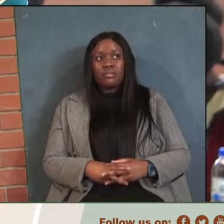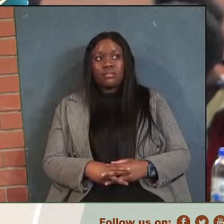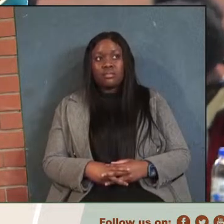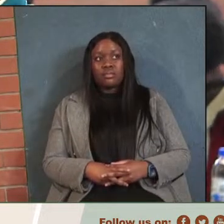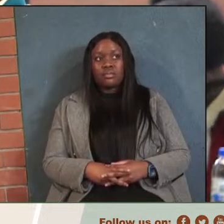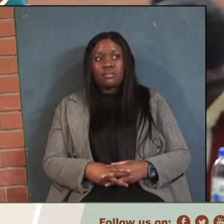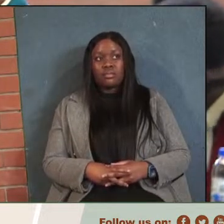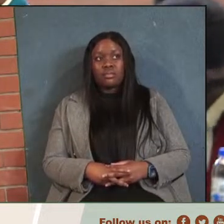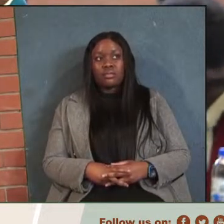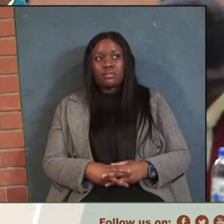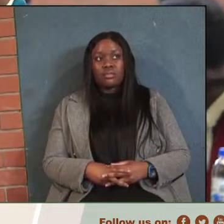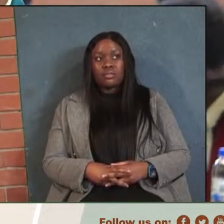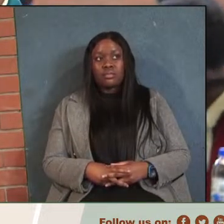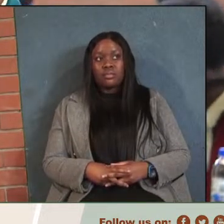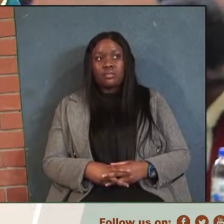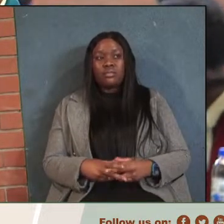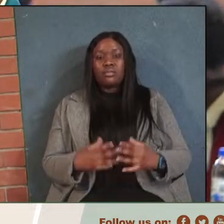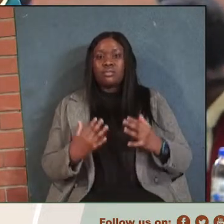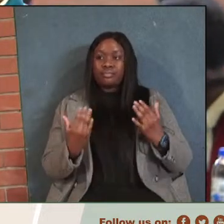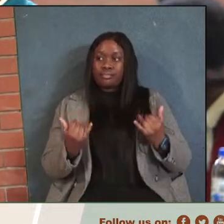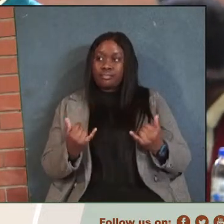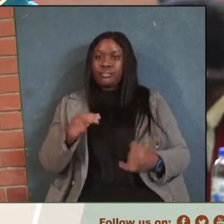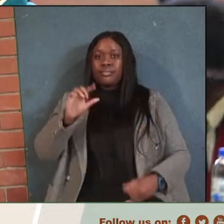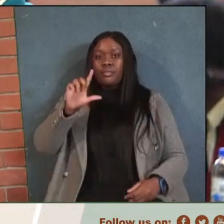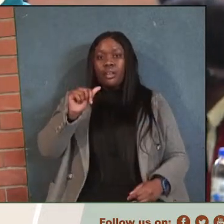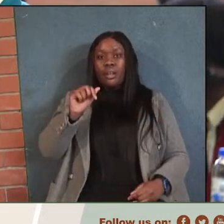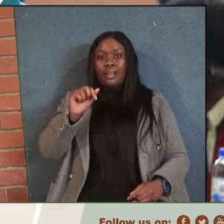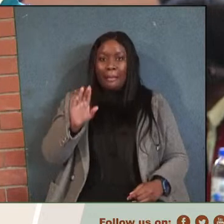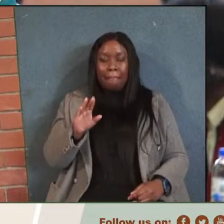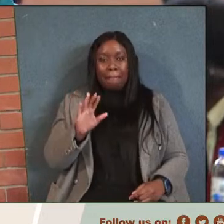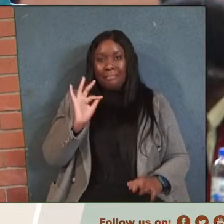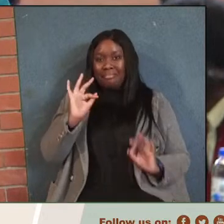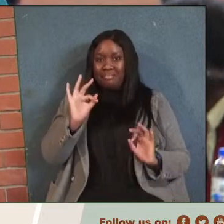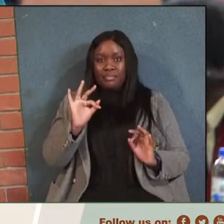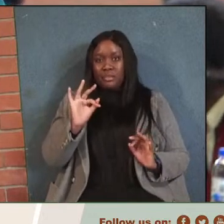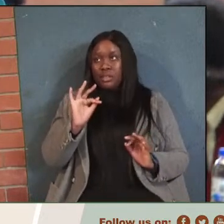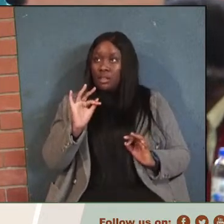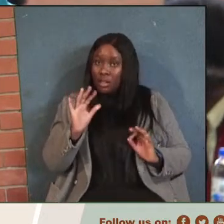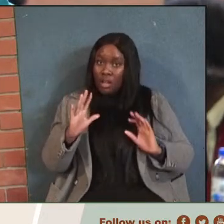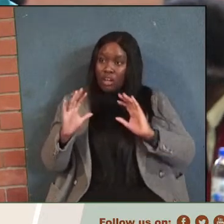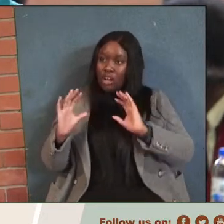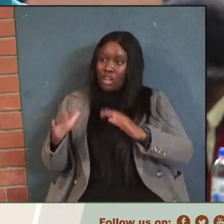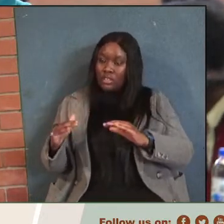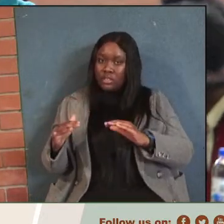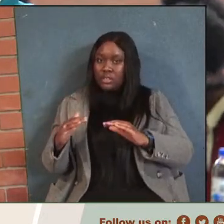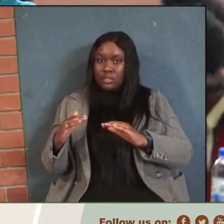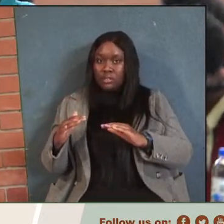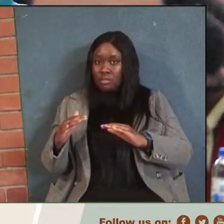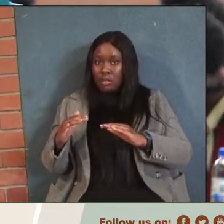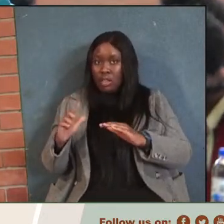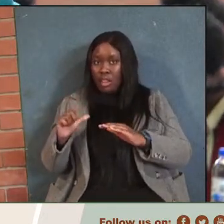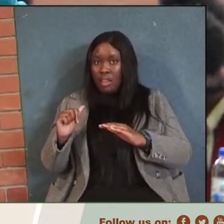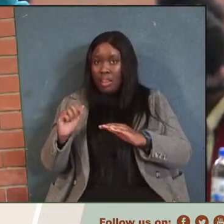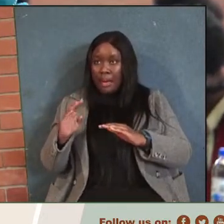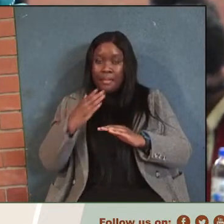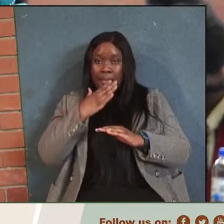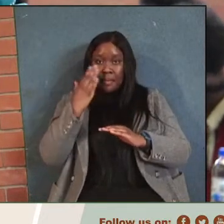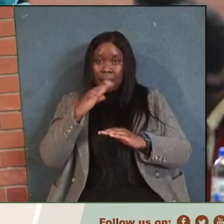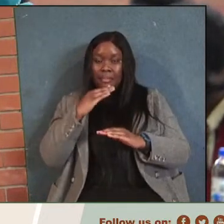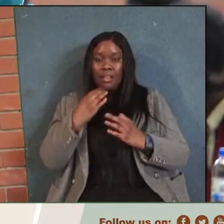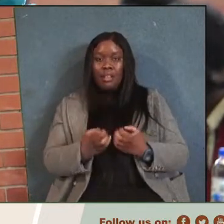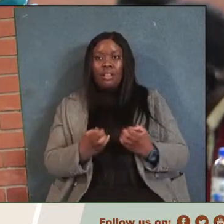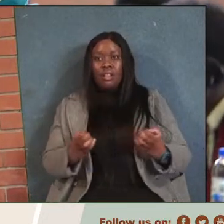last, lack of functional laboratories. If these laboratories are not used as classes, then you find there are no equipment for the